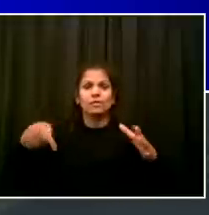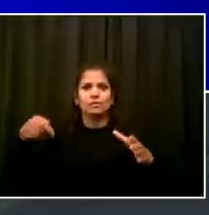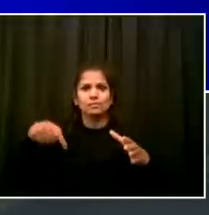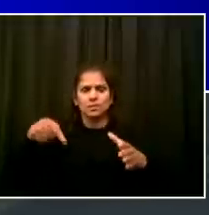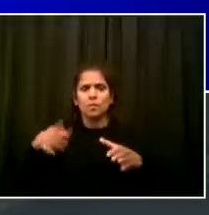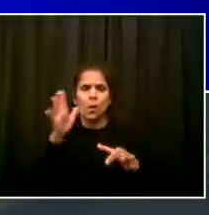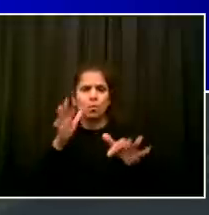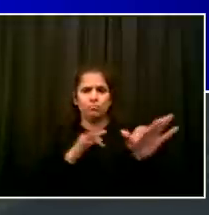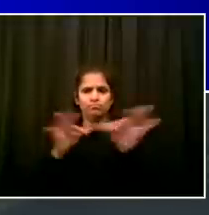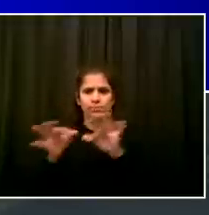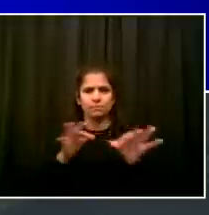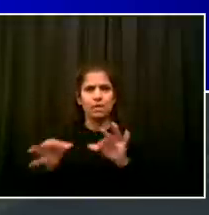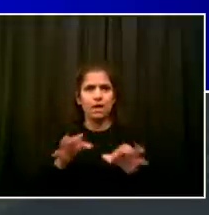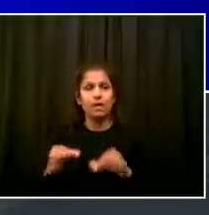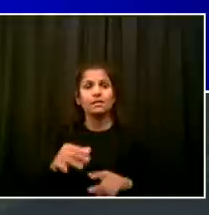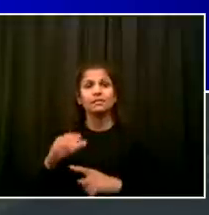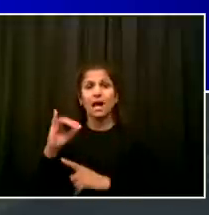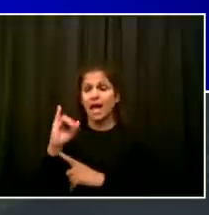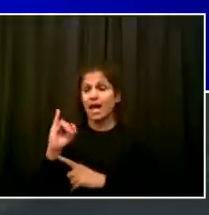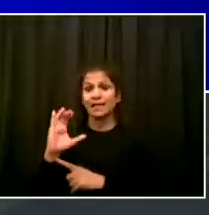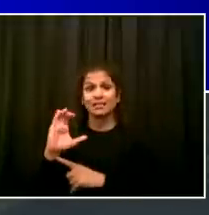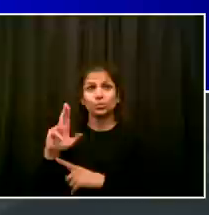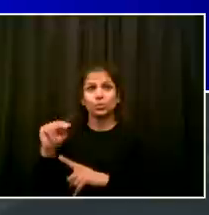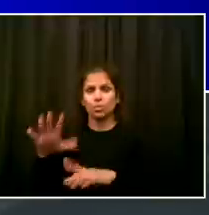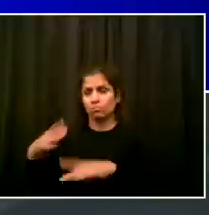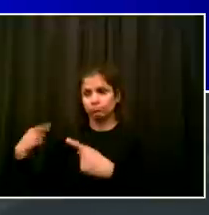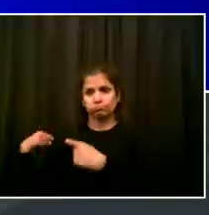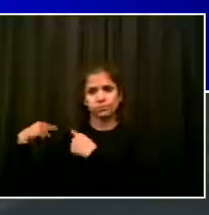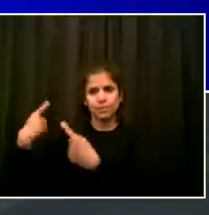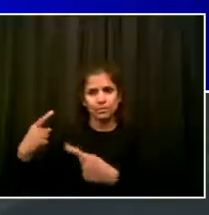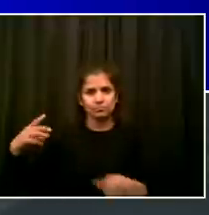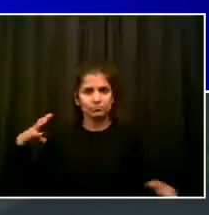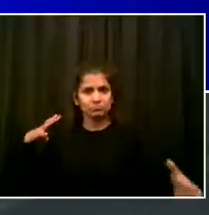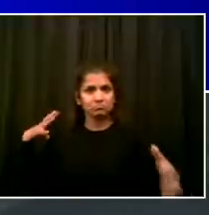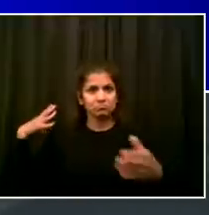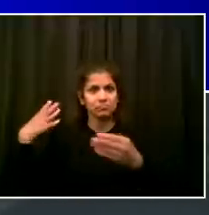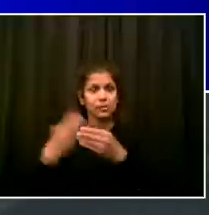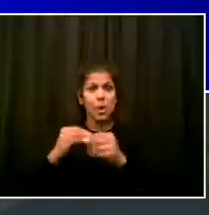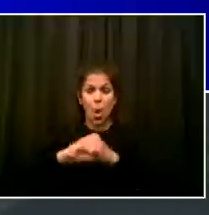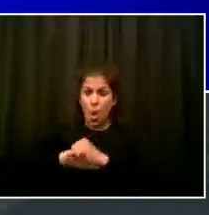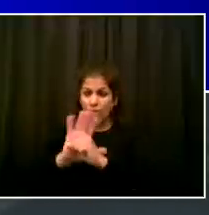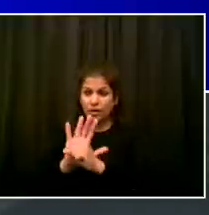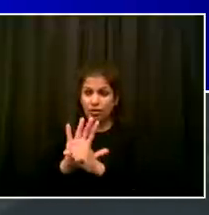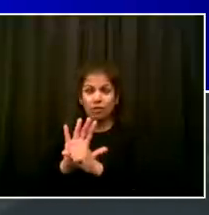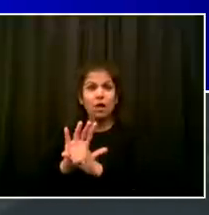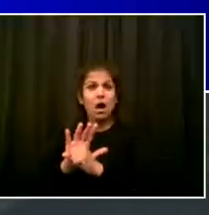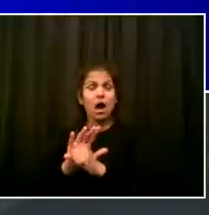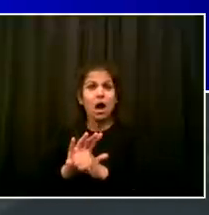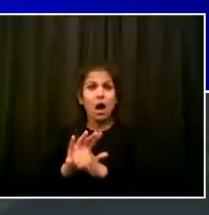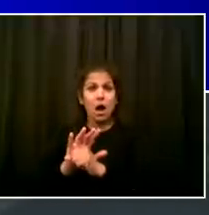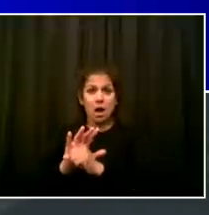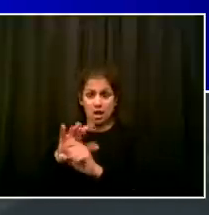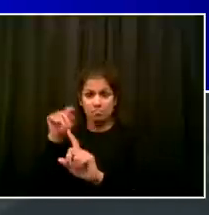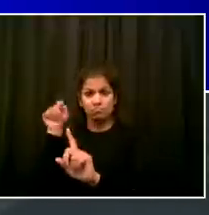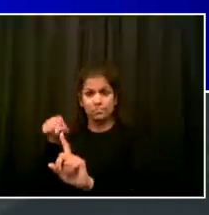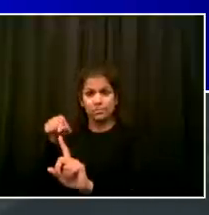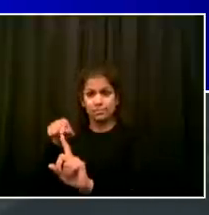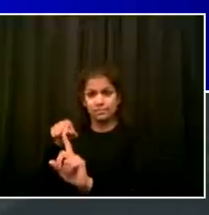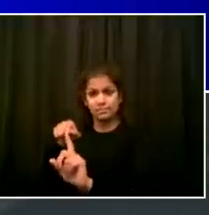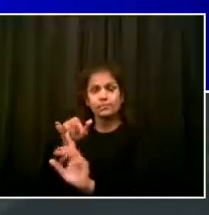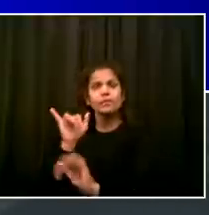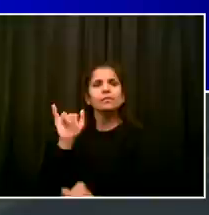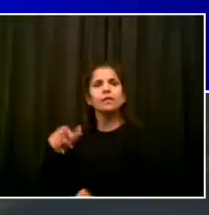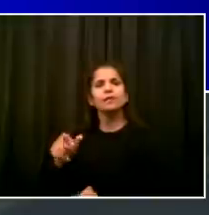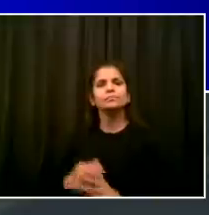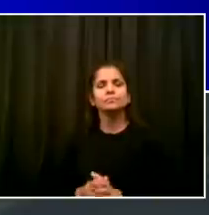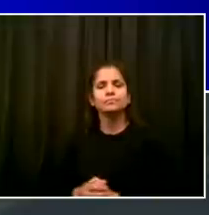with COVID or suspected of having COVID. Now, as we're about to go through changes, you're going to see